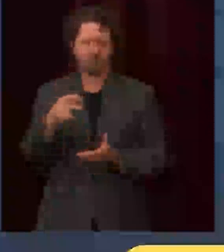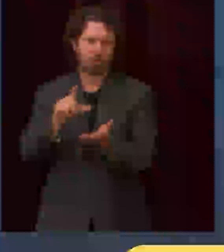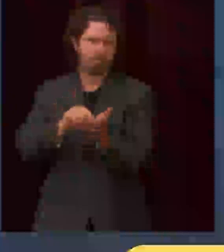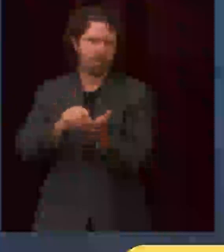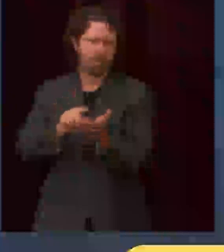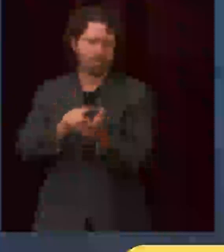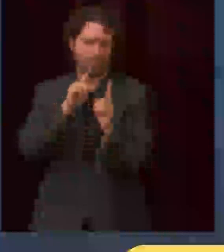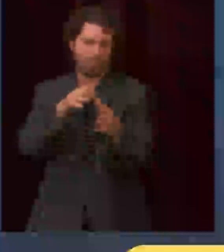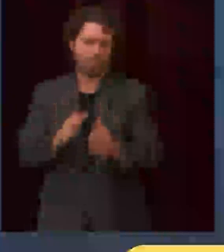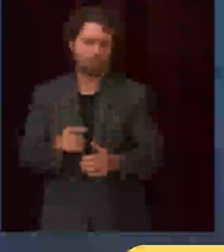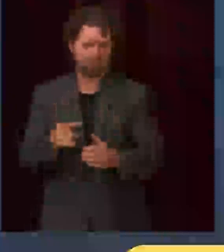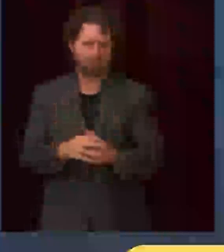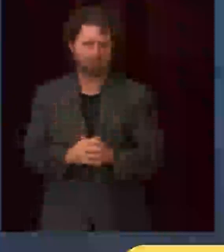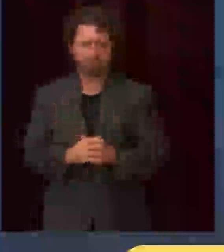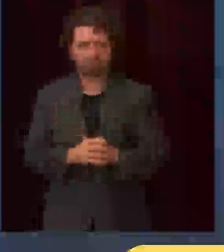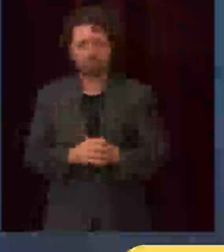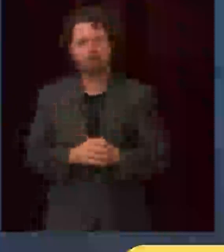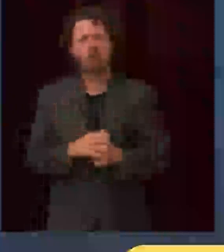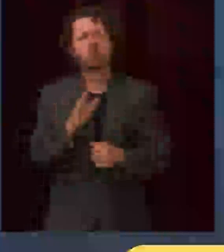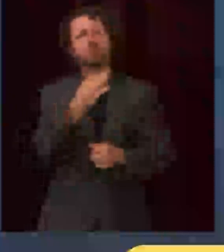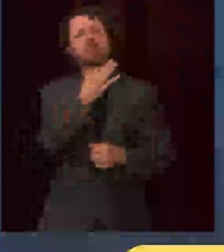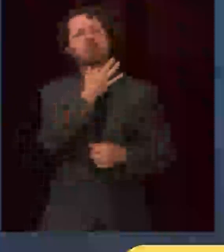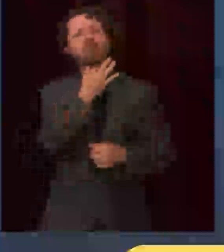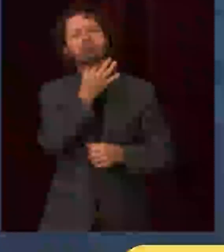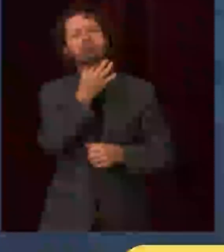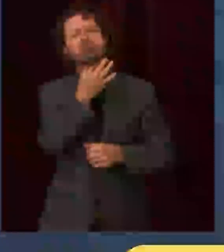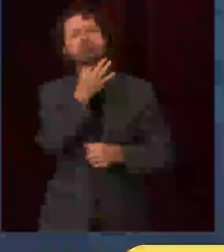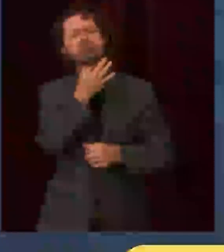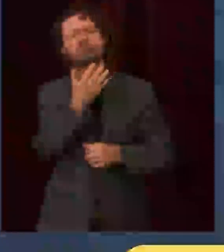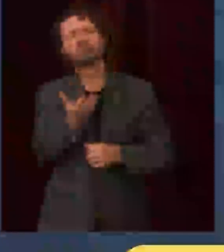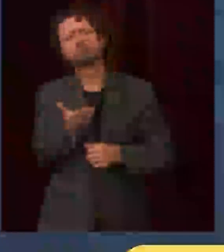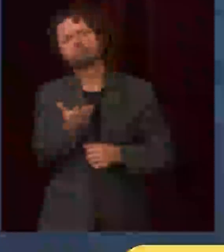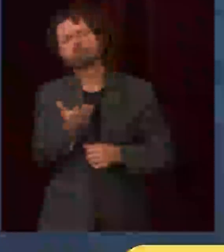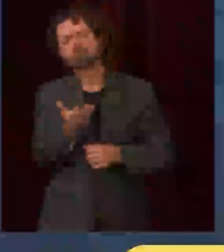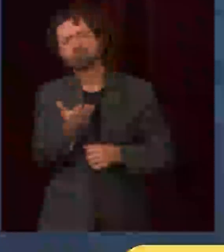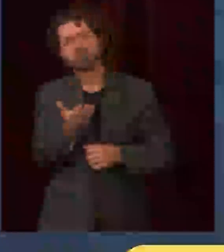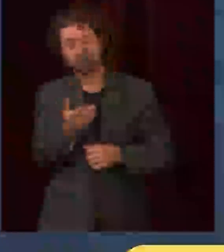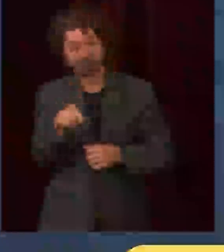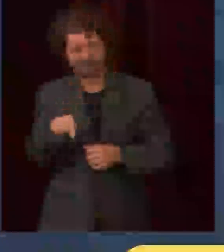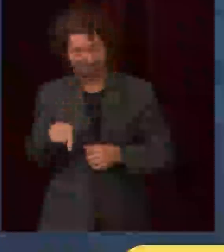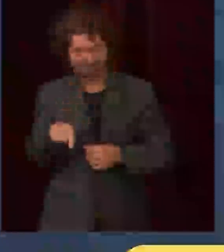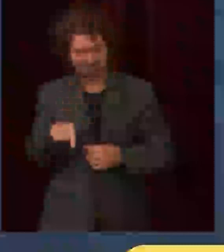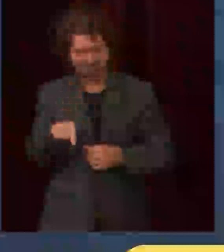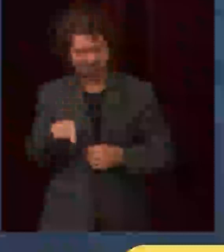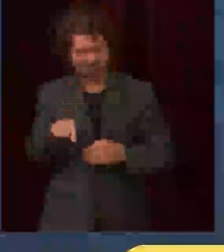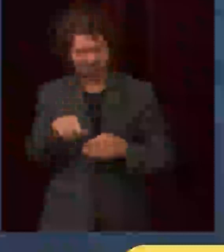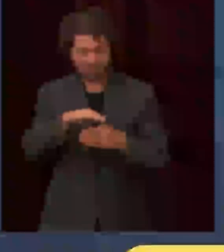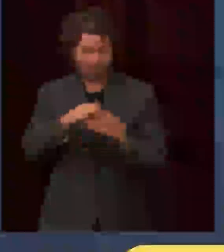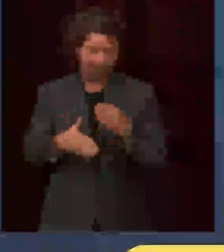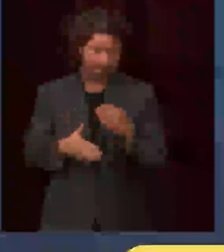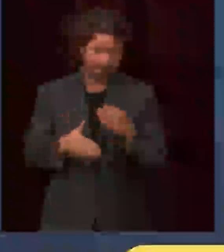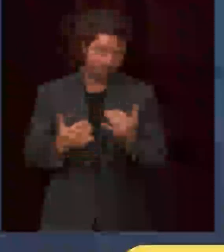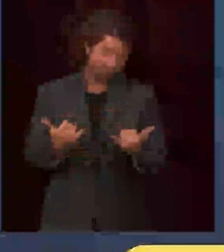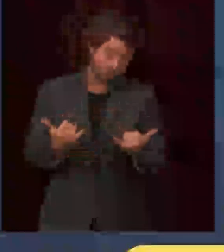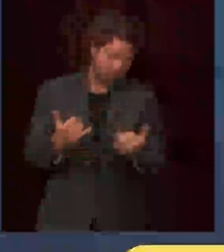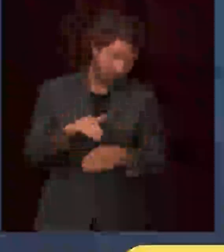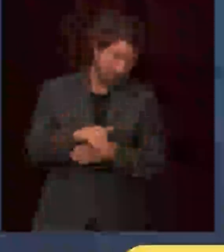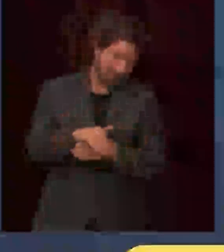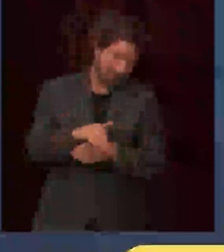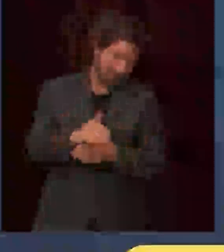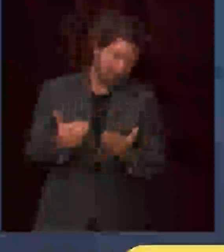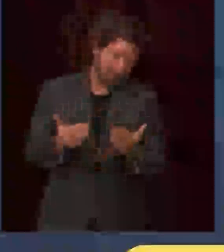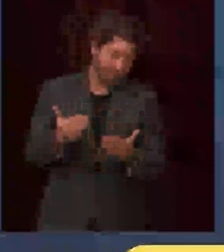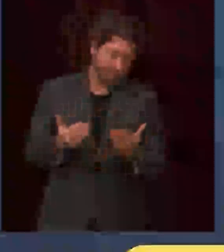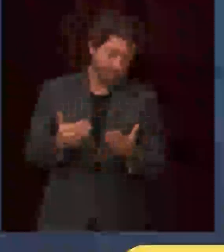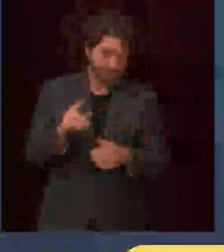that? Are you prepared for the weekend of them, or even starting tonight in Seattle? You prepared? Your thoughts on it,